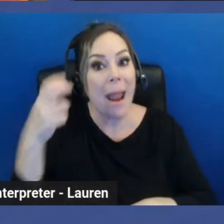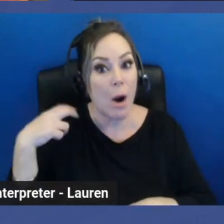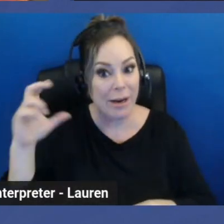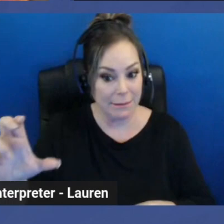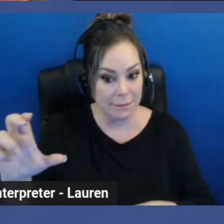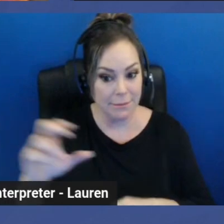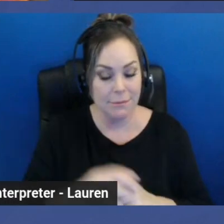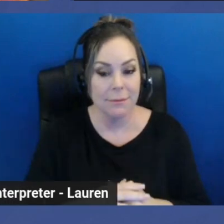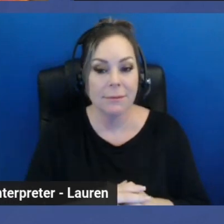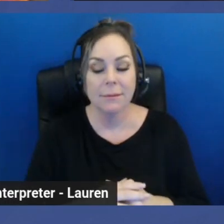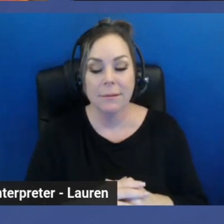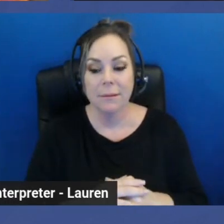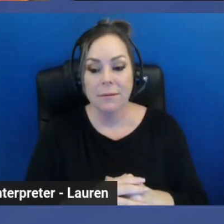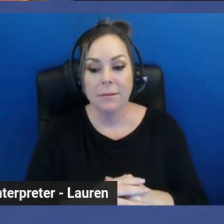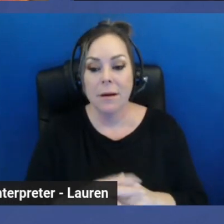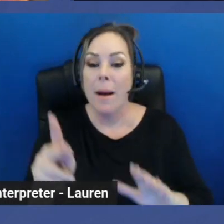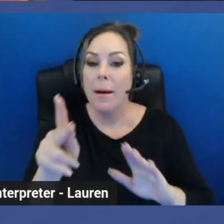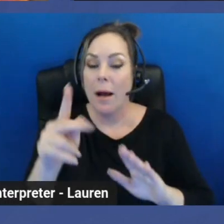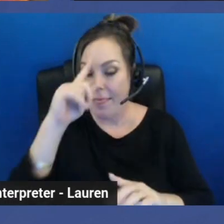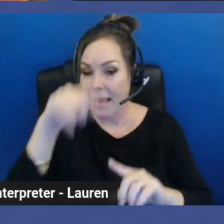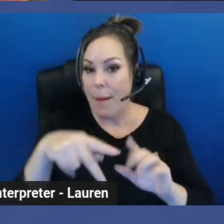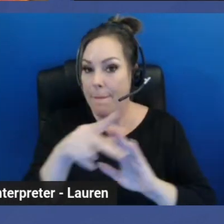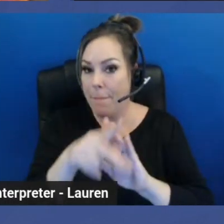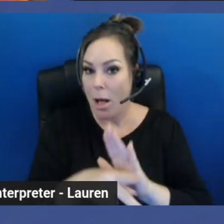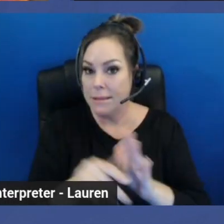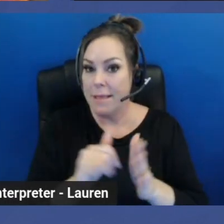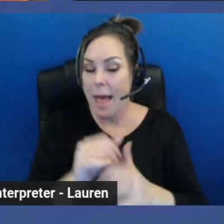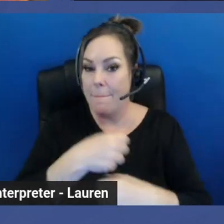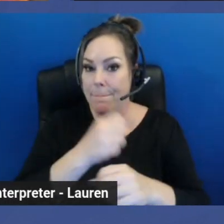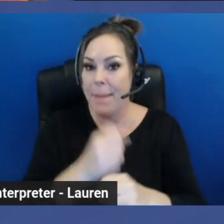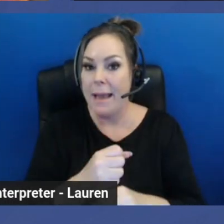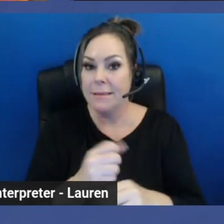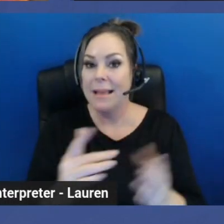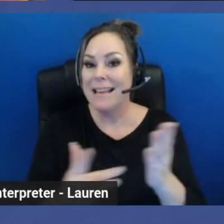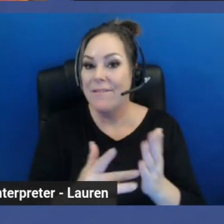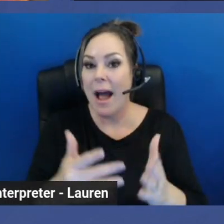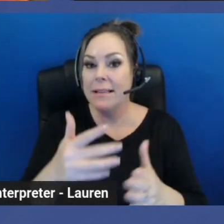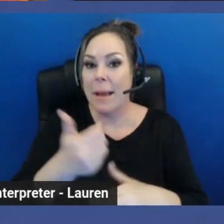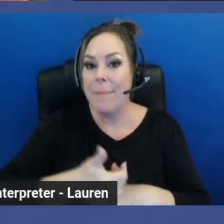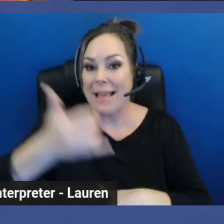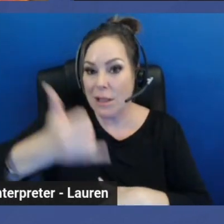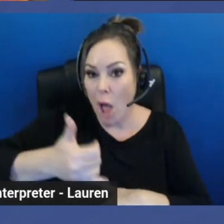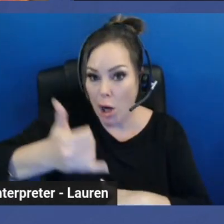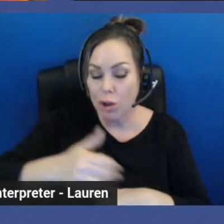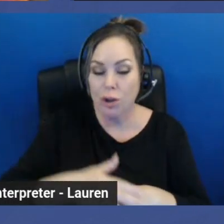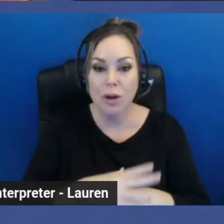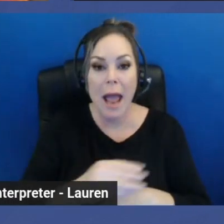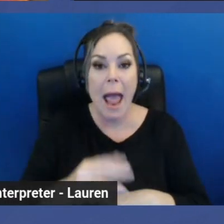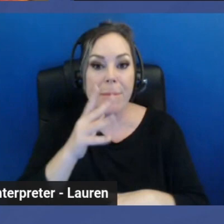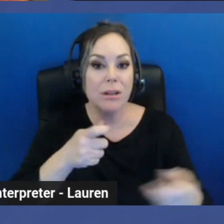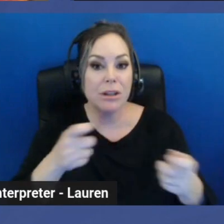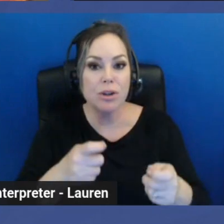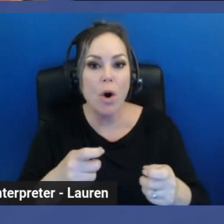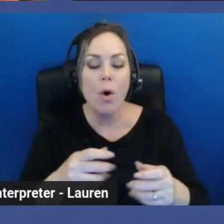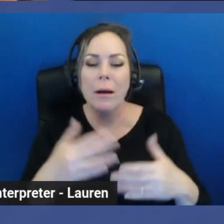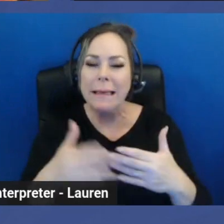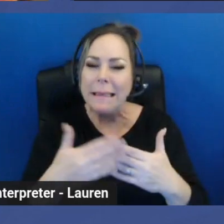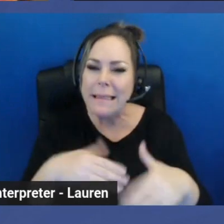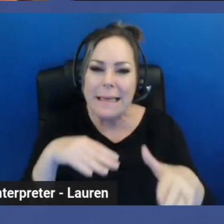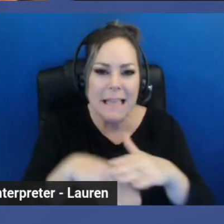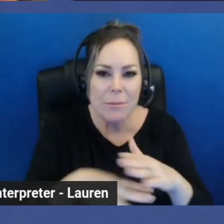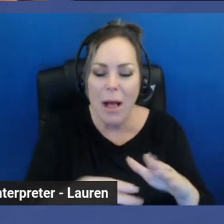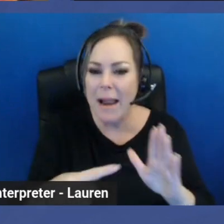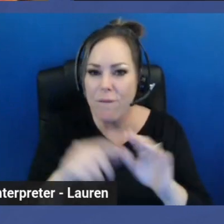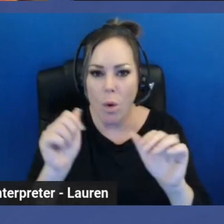about policy that makes those device-based blockers and parental control super accessible, super